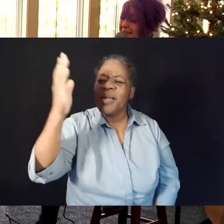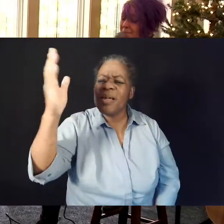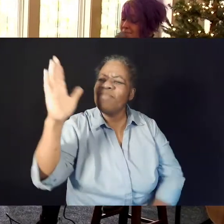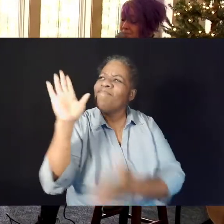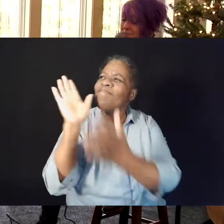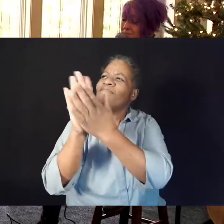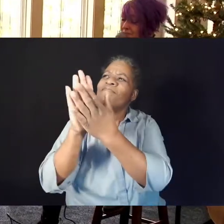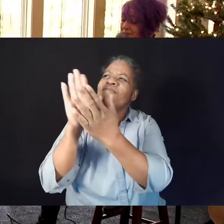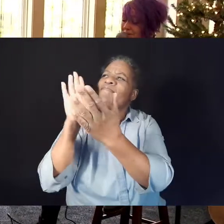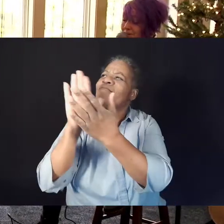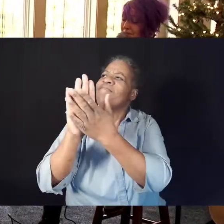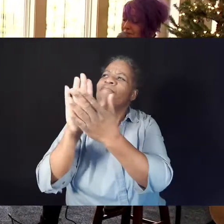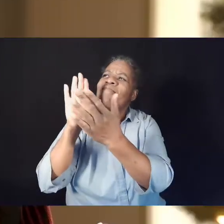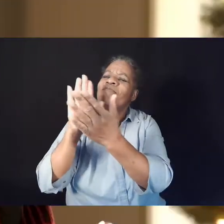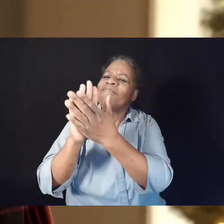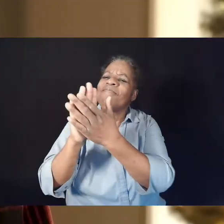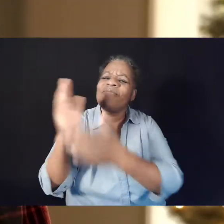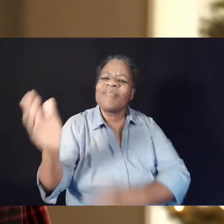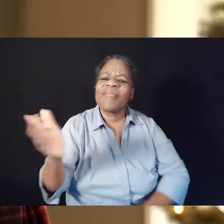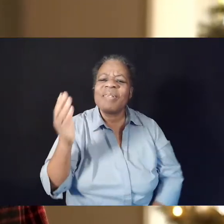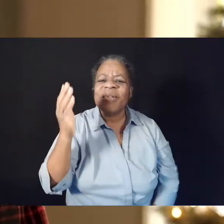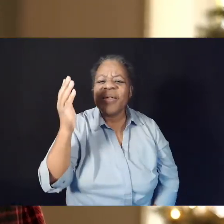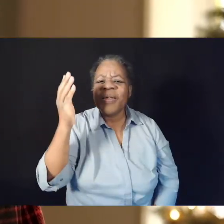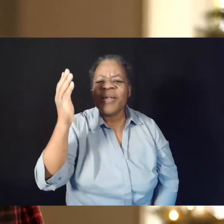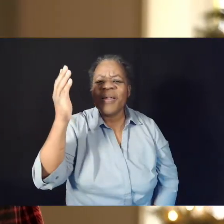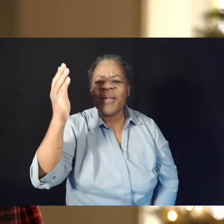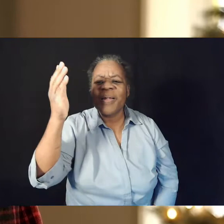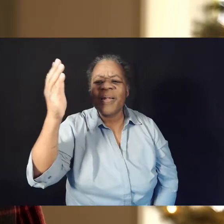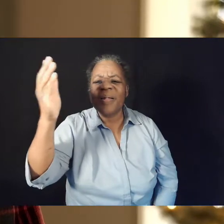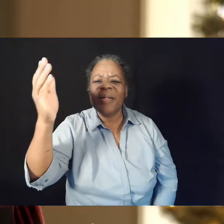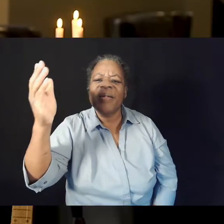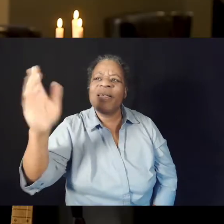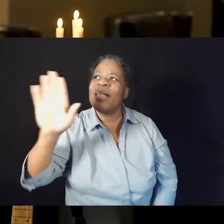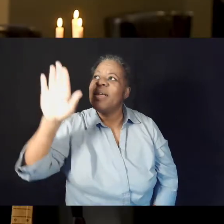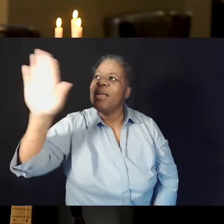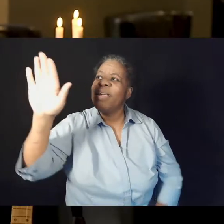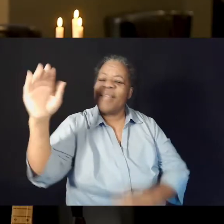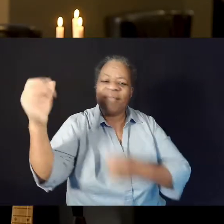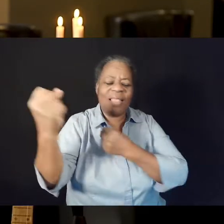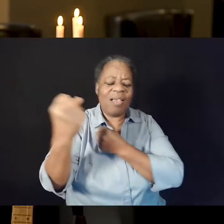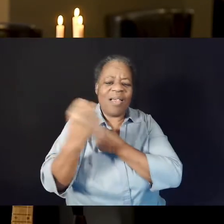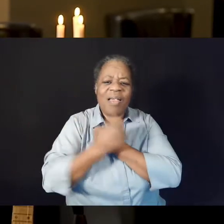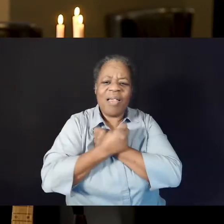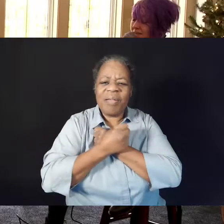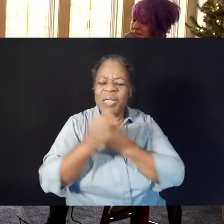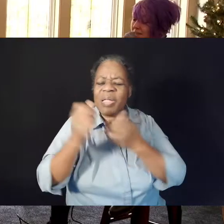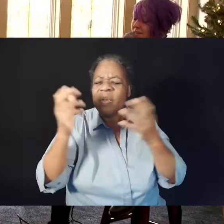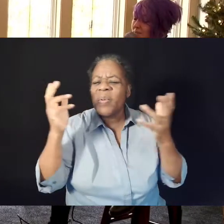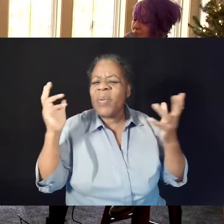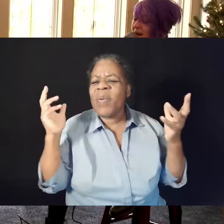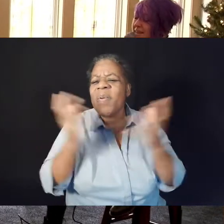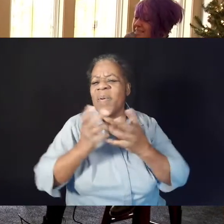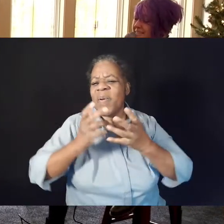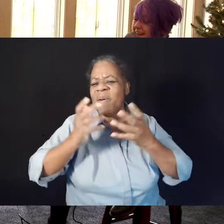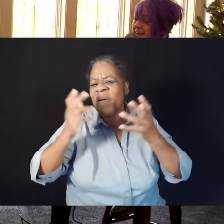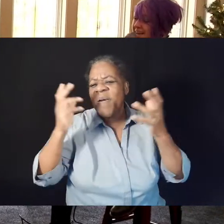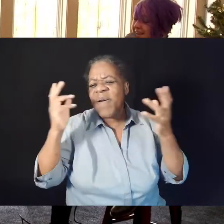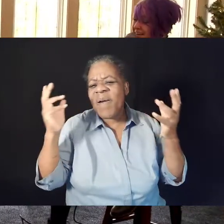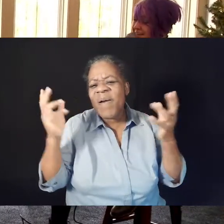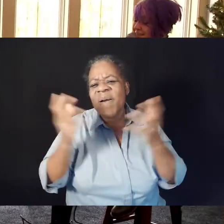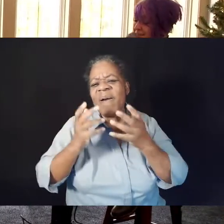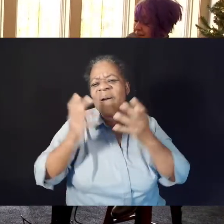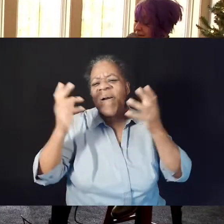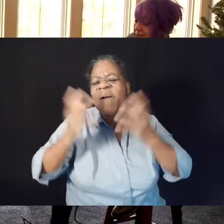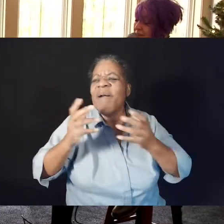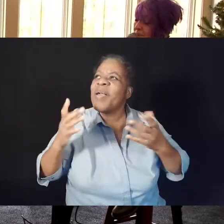Praise him, for the wonders of his love. Praise